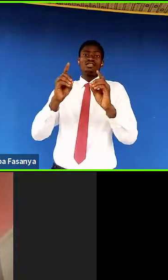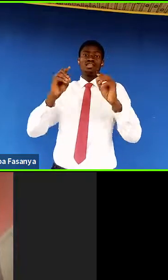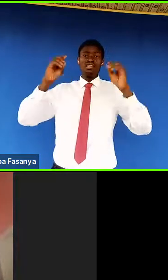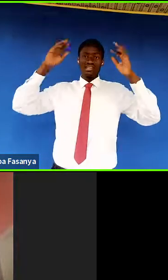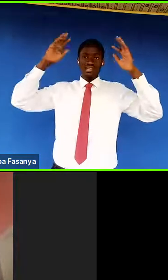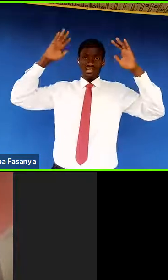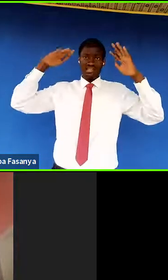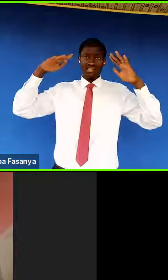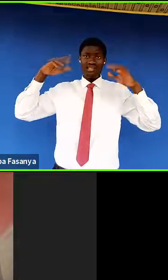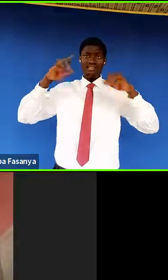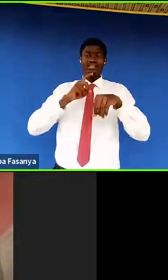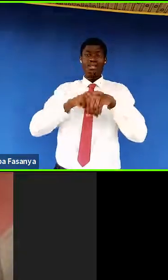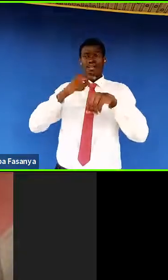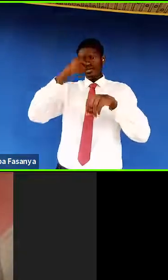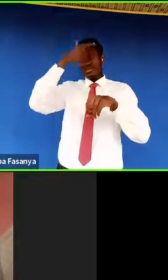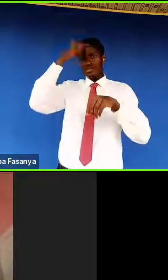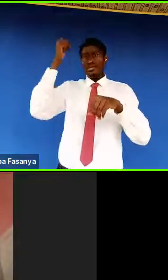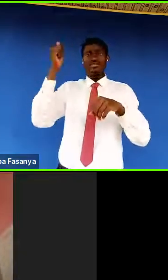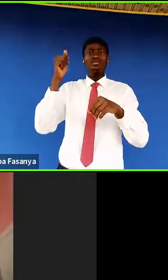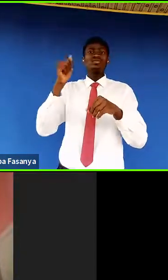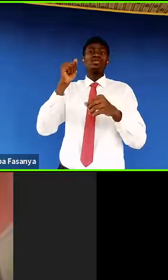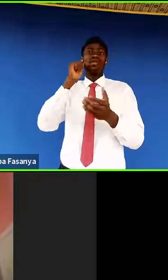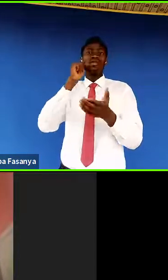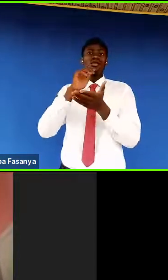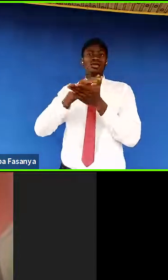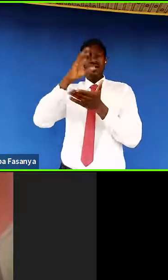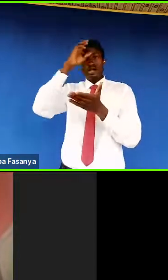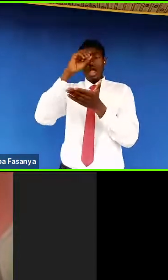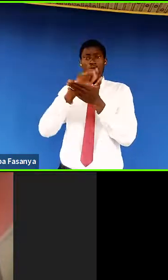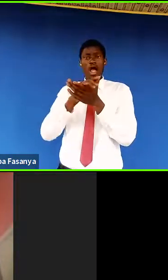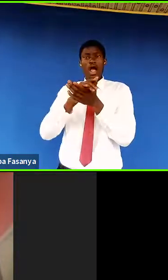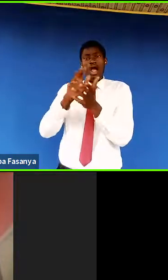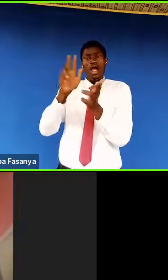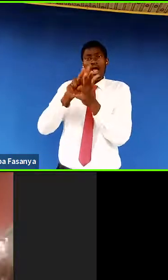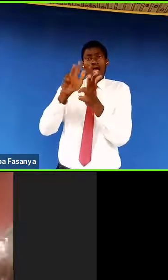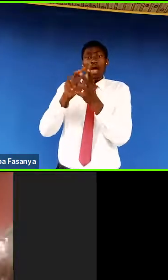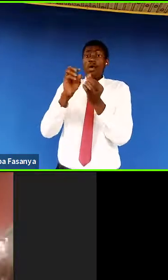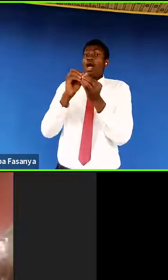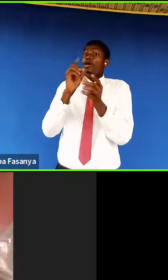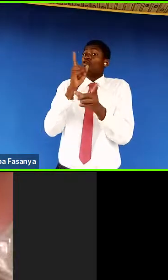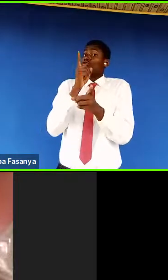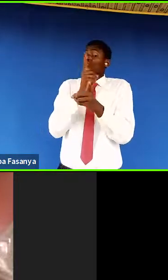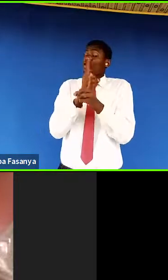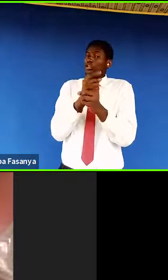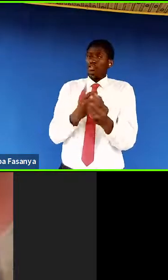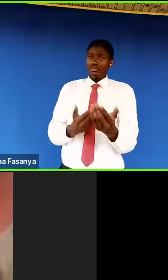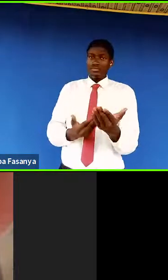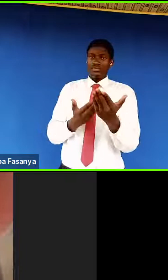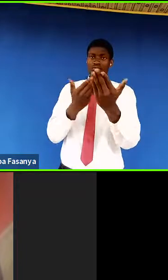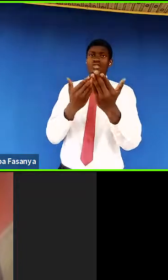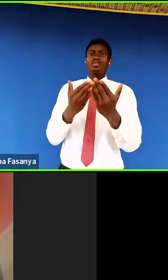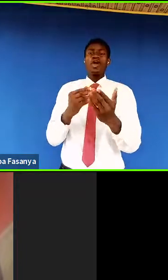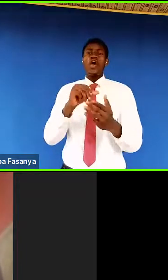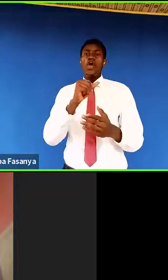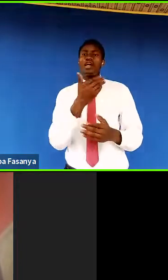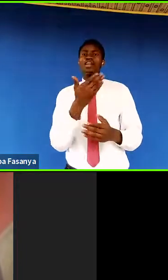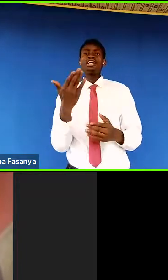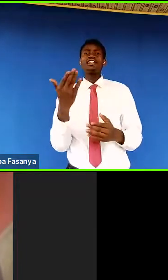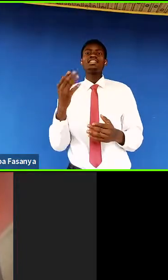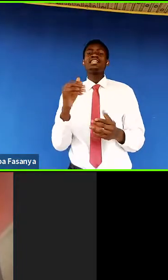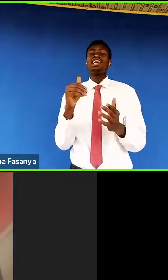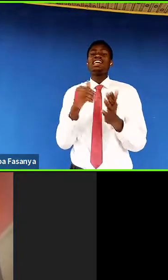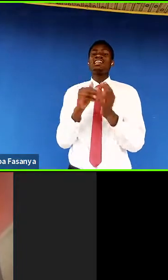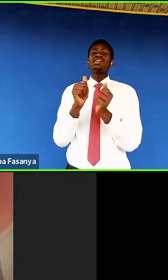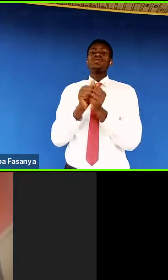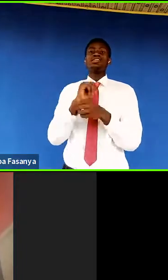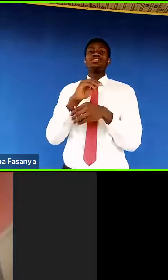more. Maybe it's just a postulation. The only other thing is that again, with all these radiations we